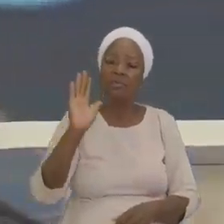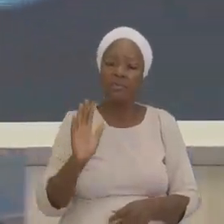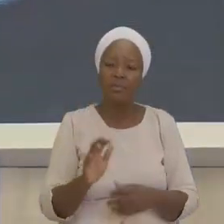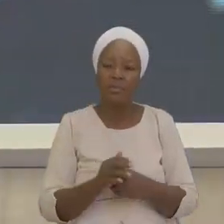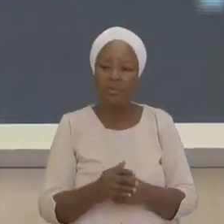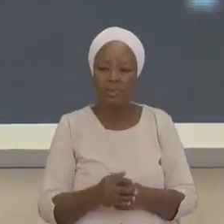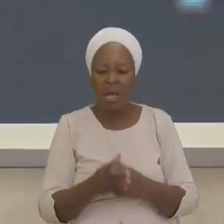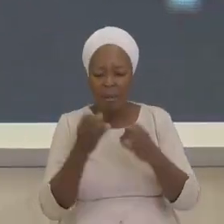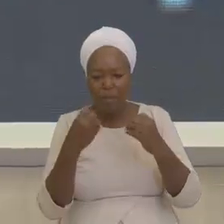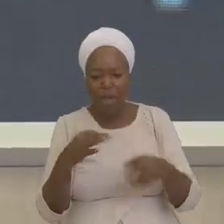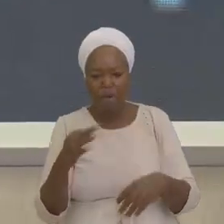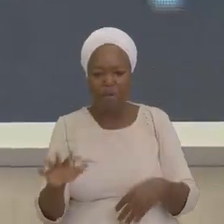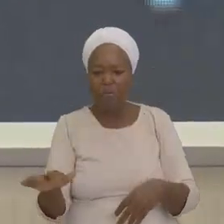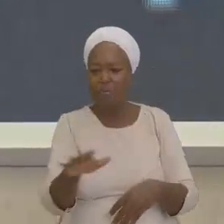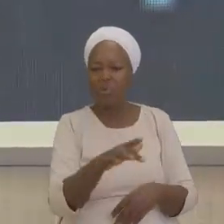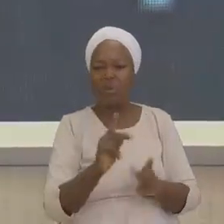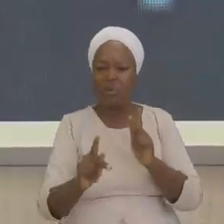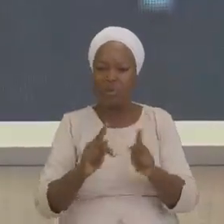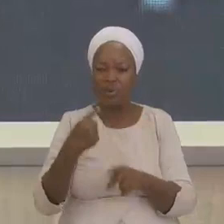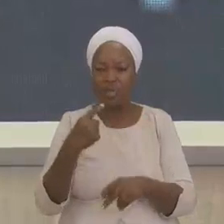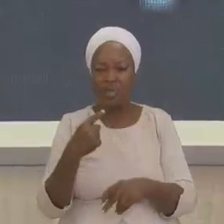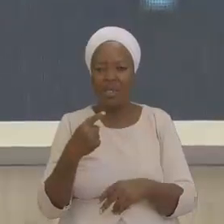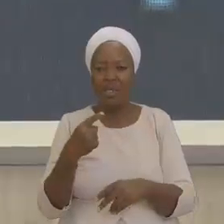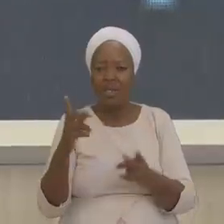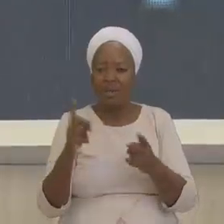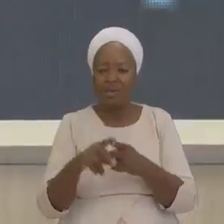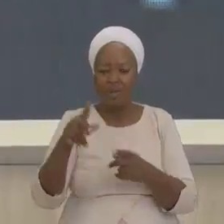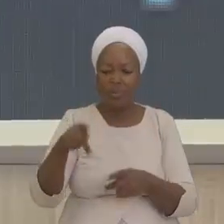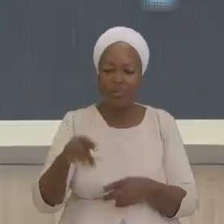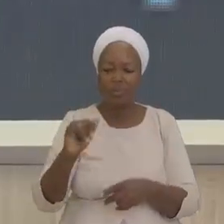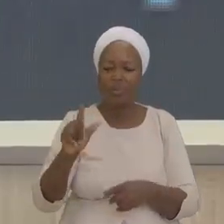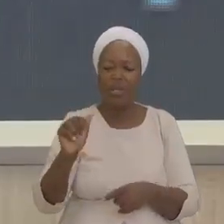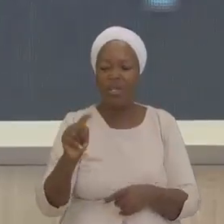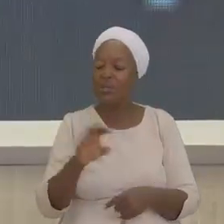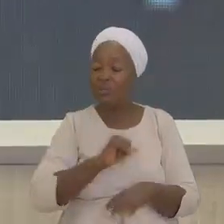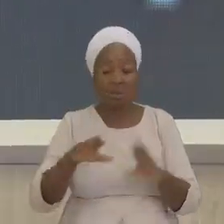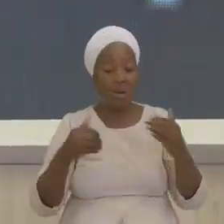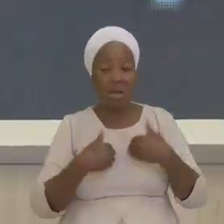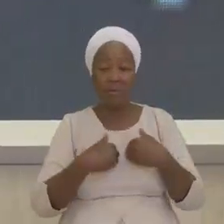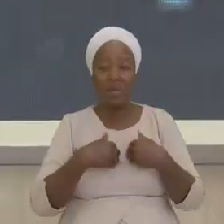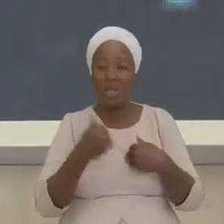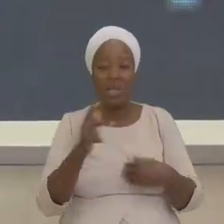Many of those people said unto Pilate, we have no king but